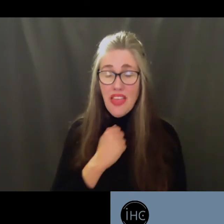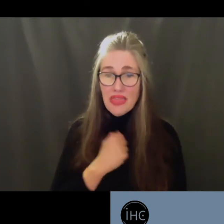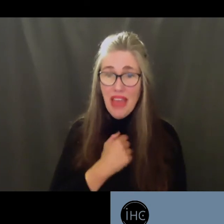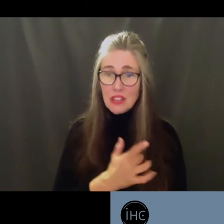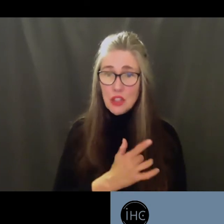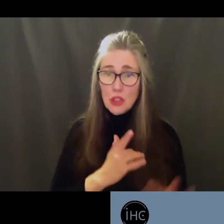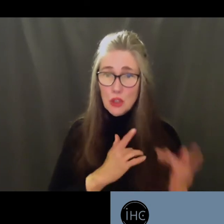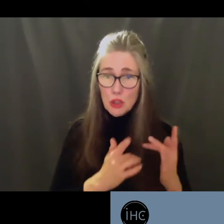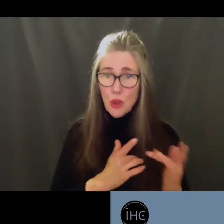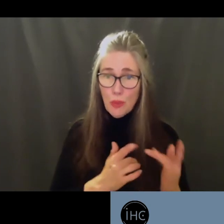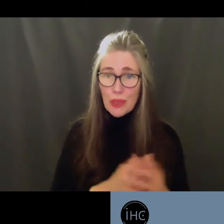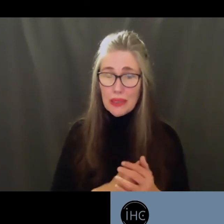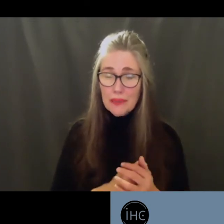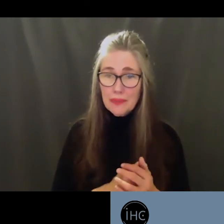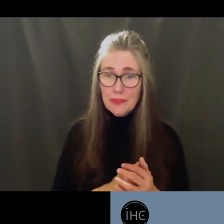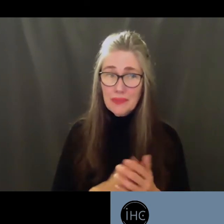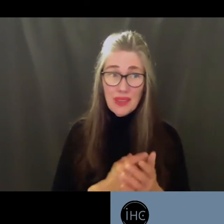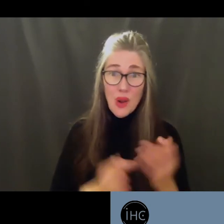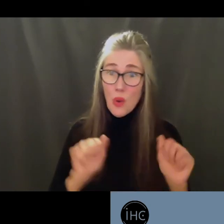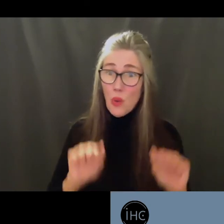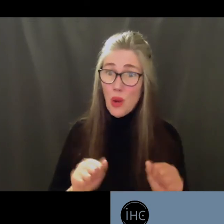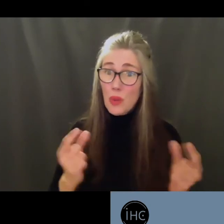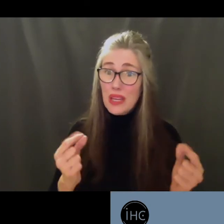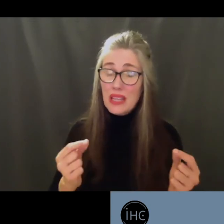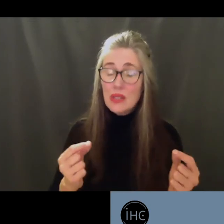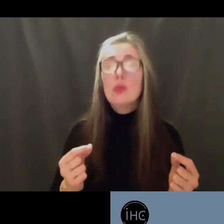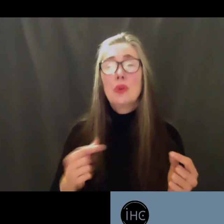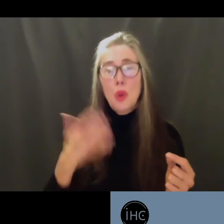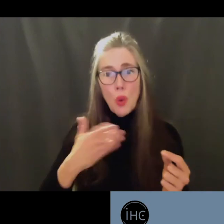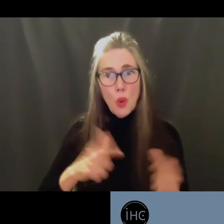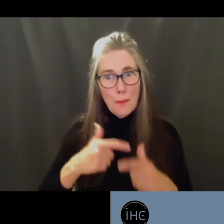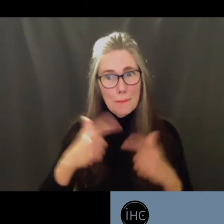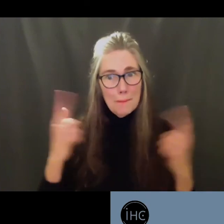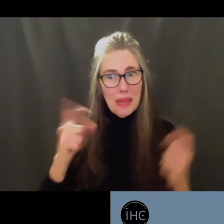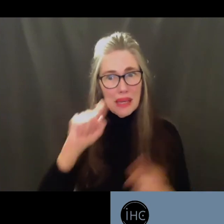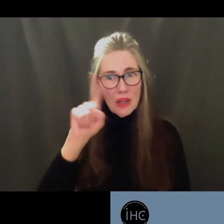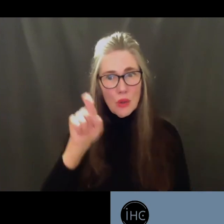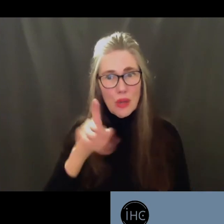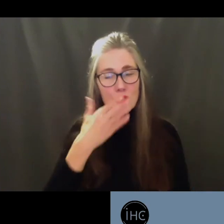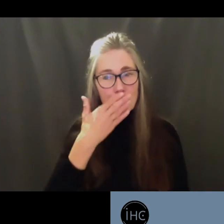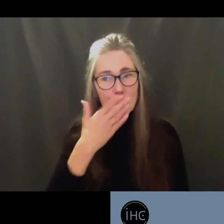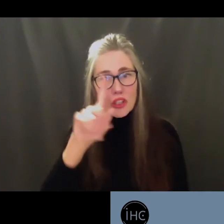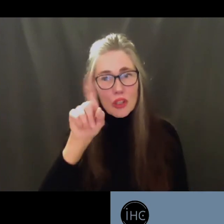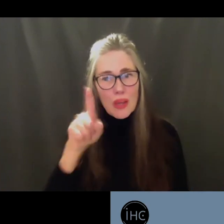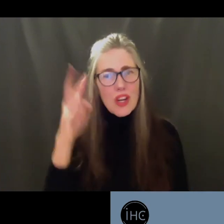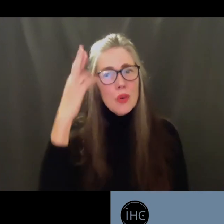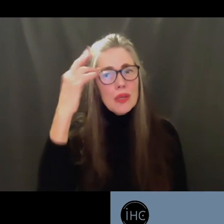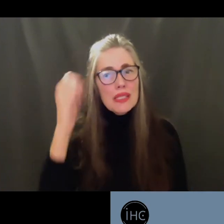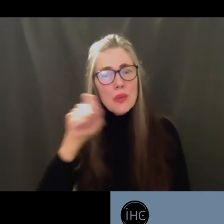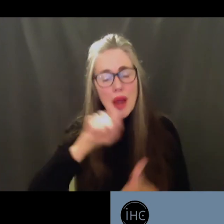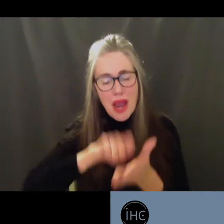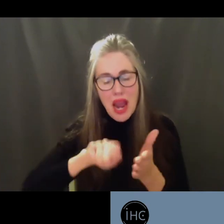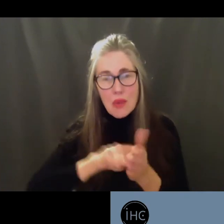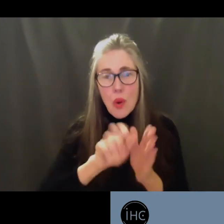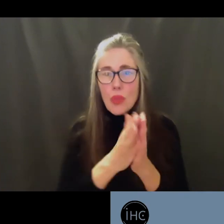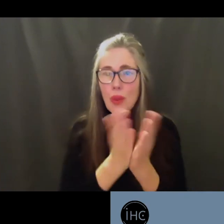huge question. And one of the reasons I structured the book the way I did, with